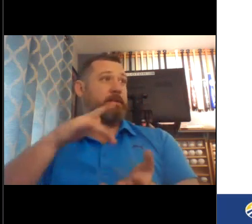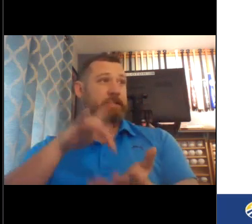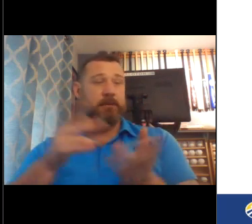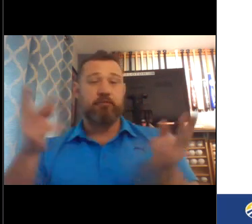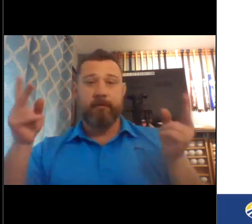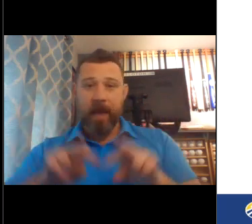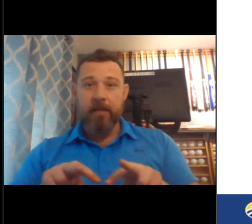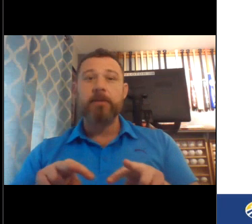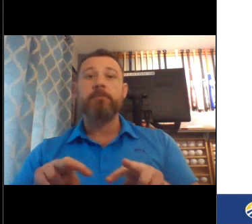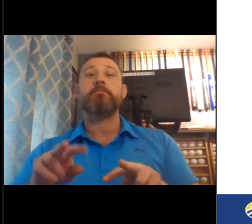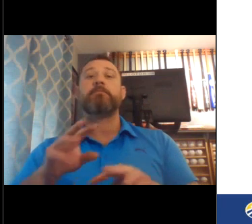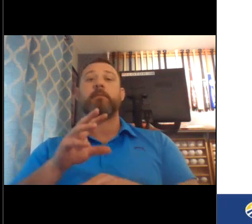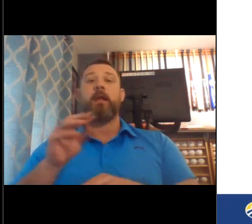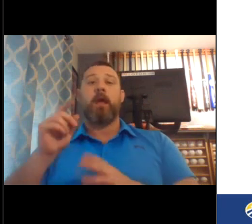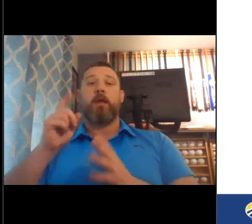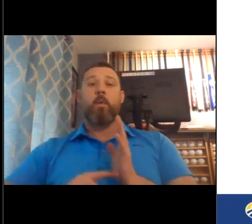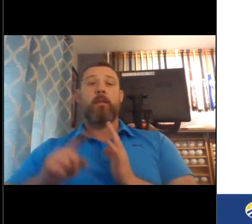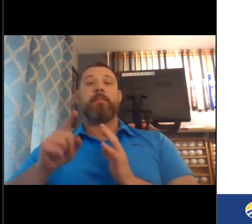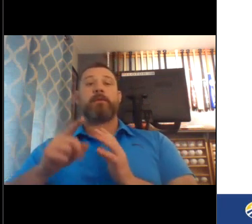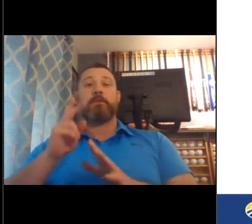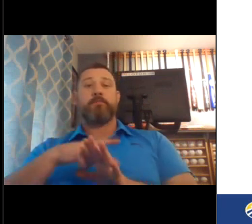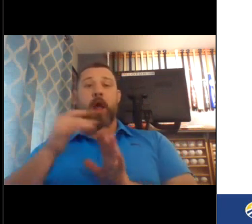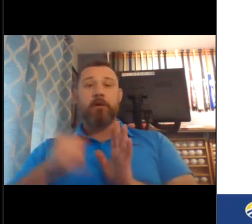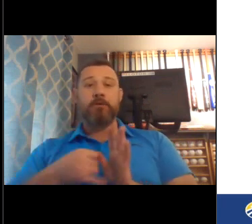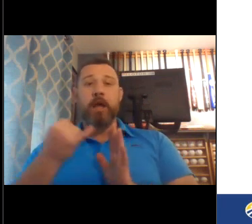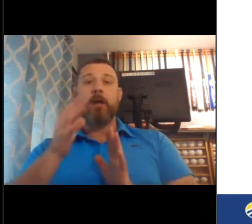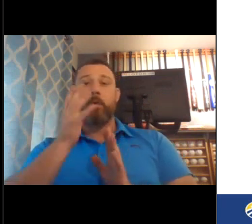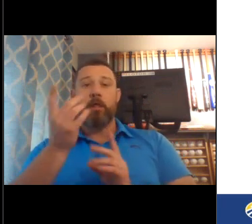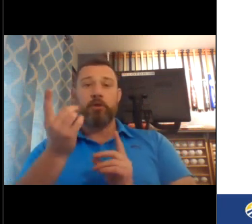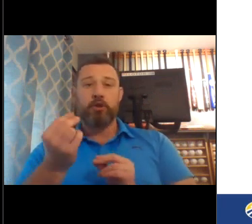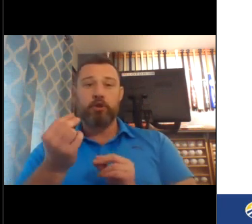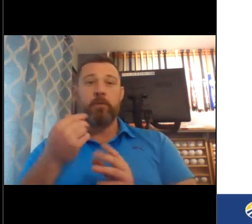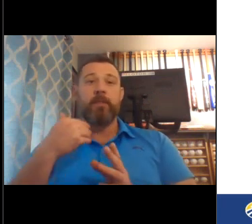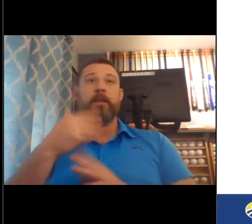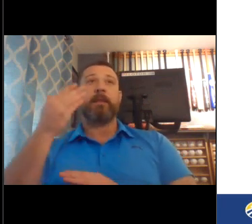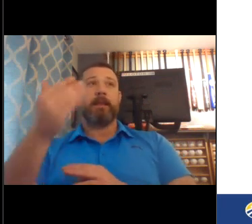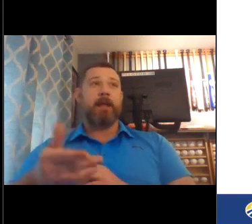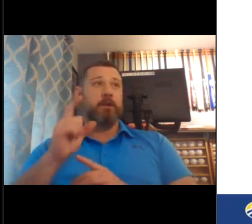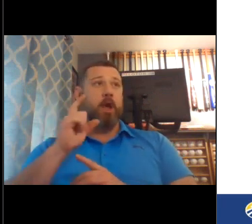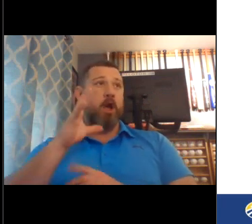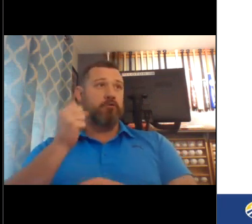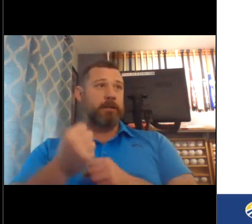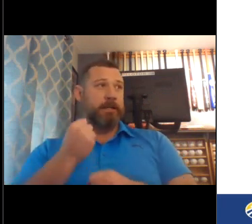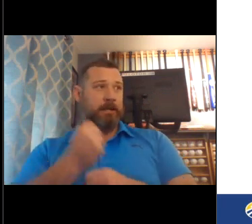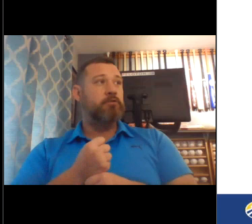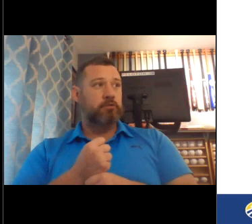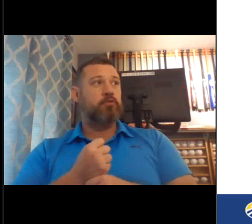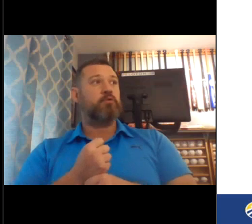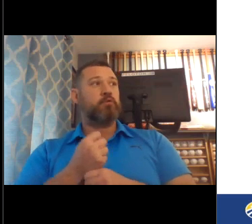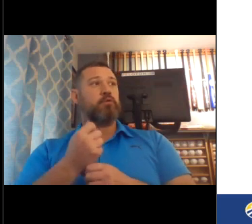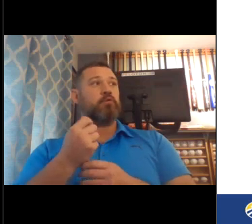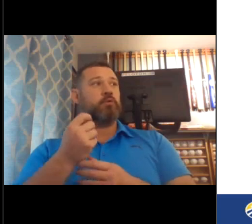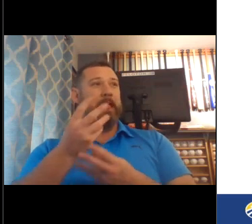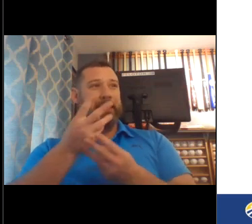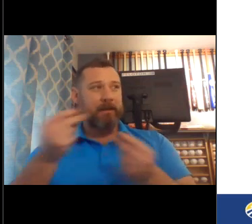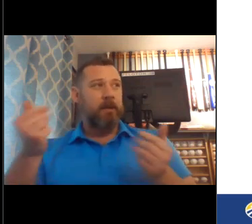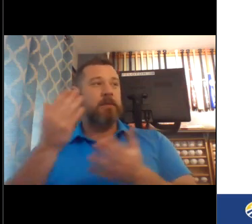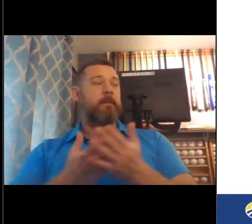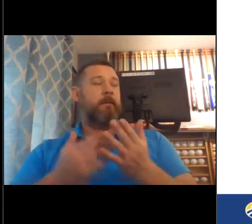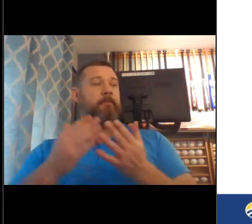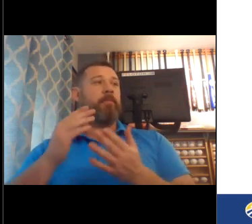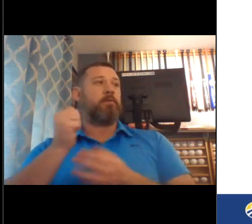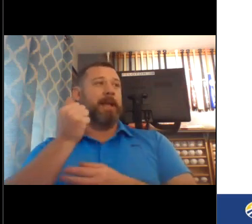and what this particular project is going to do for the next 100 years in order to alleviate some of those air quality issues